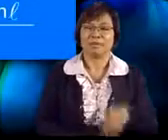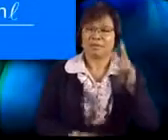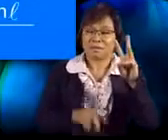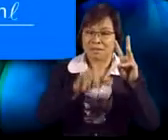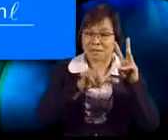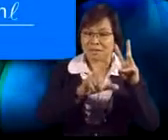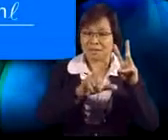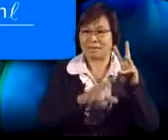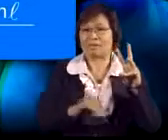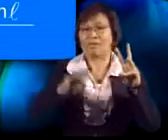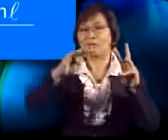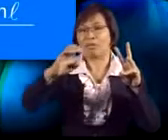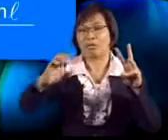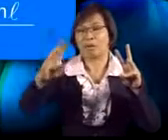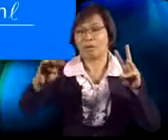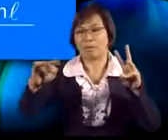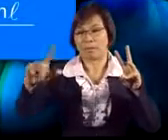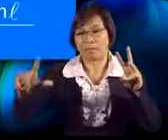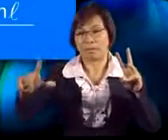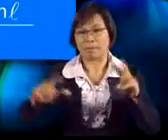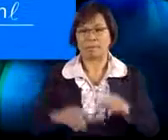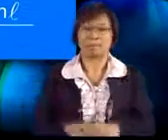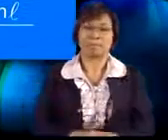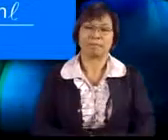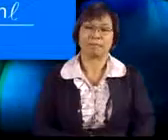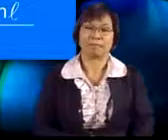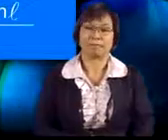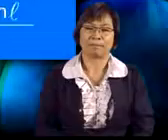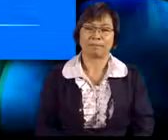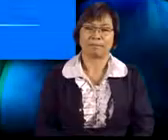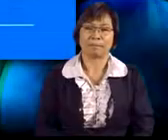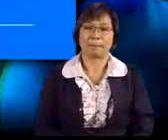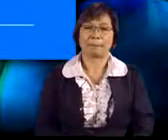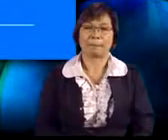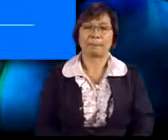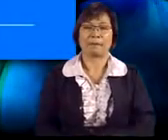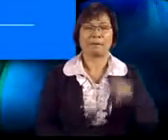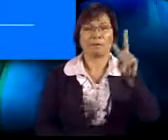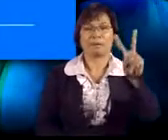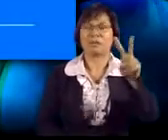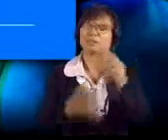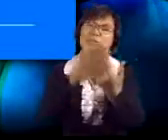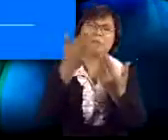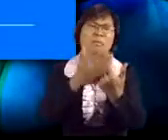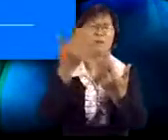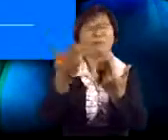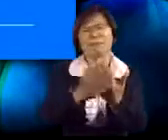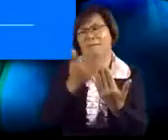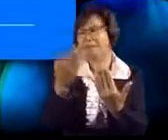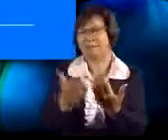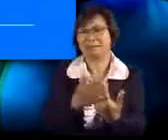6 liters and 400 milliliters. It's simple and easy,